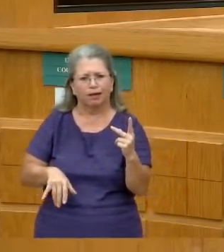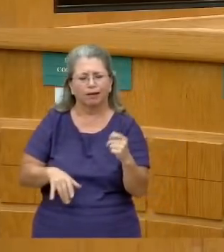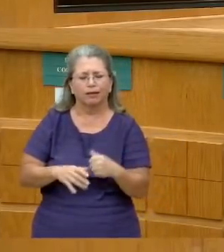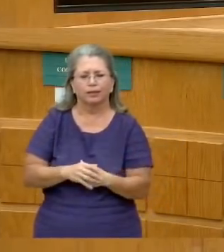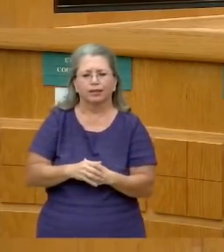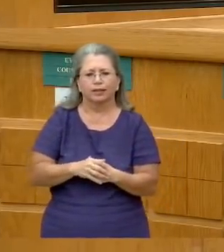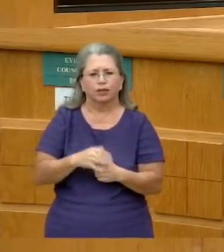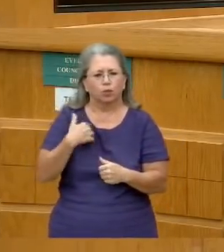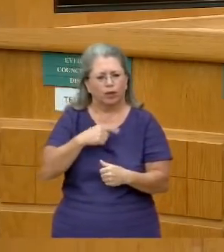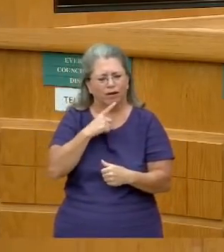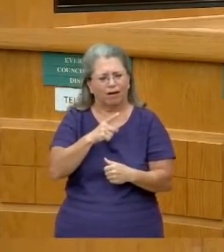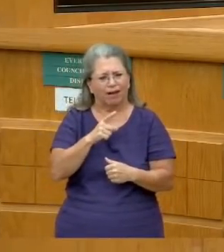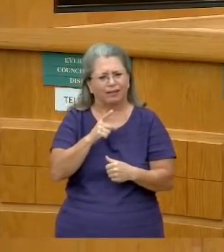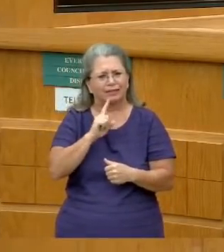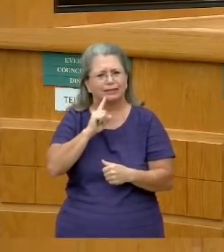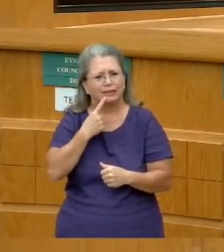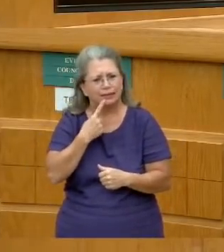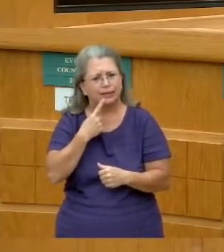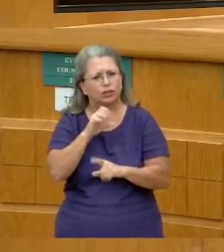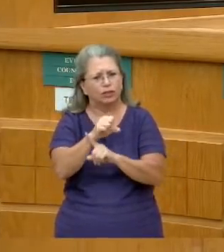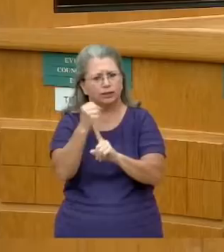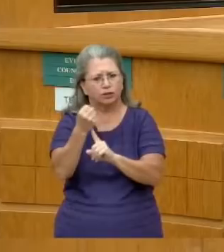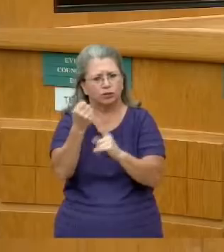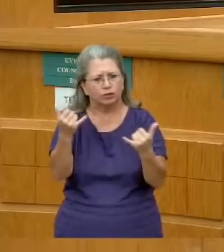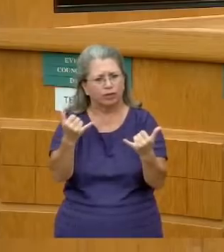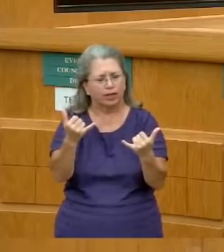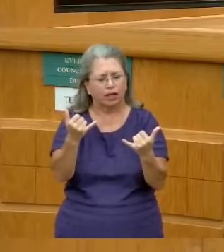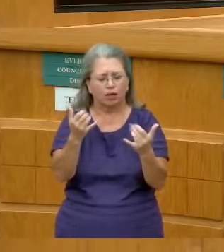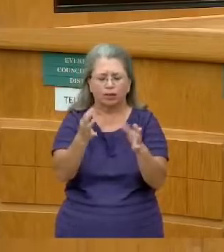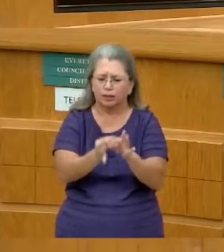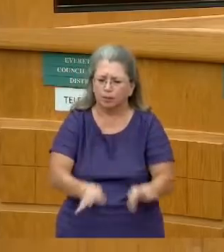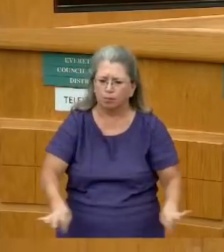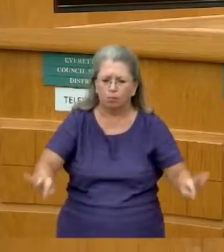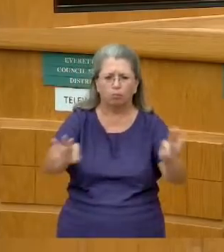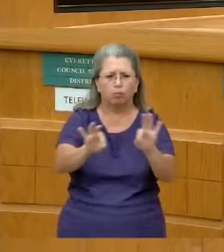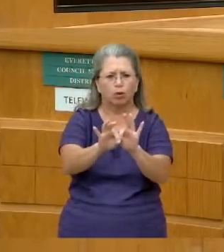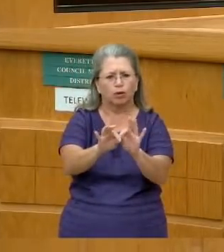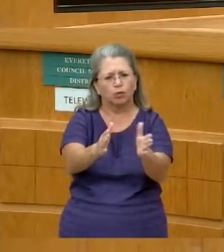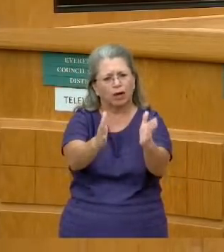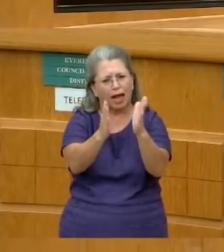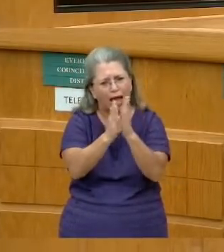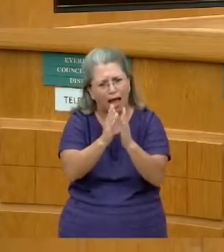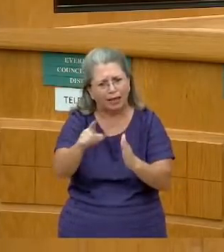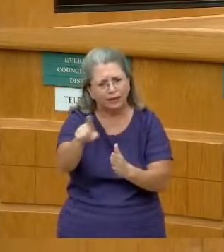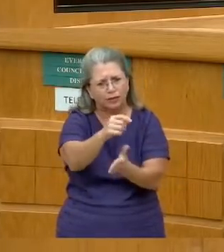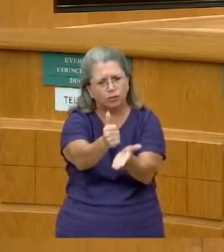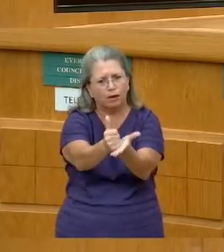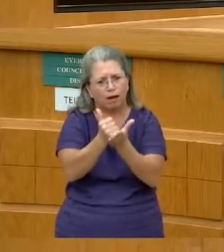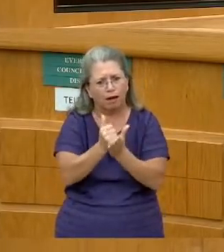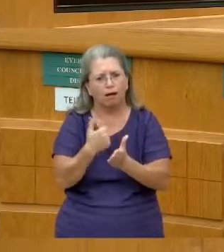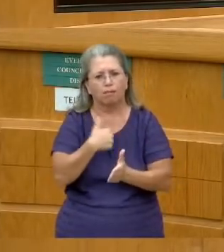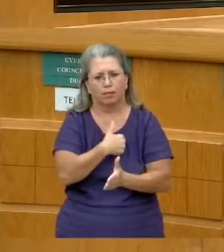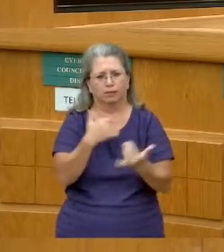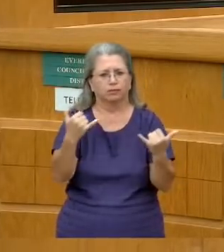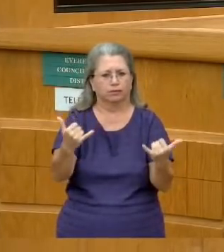now. And it's incredibly important that we ask you all to assist us at this time.